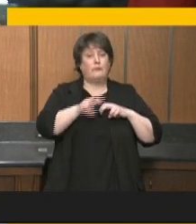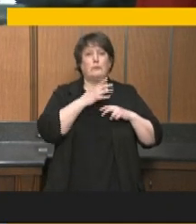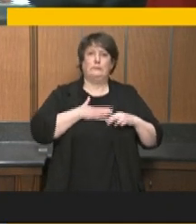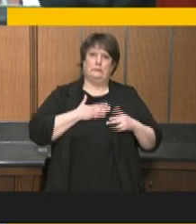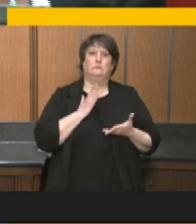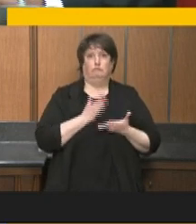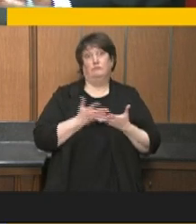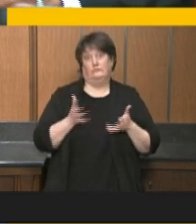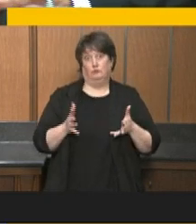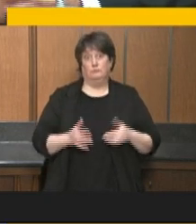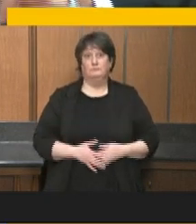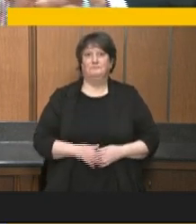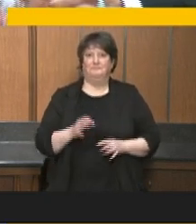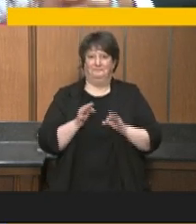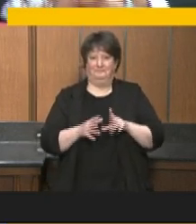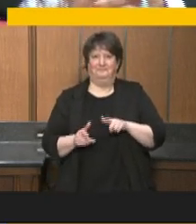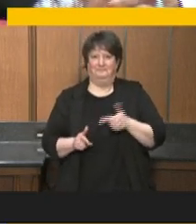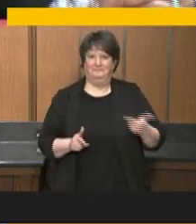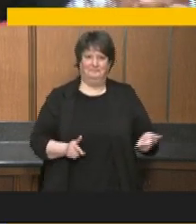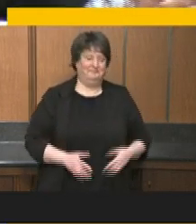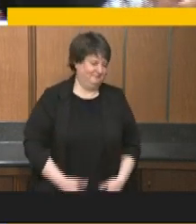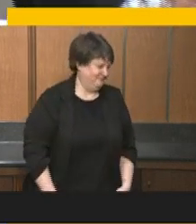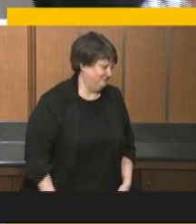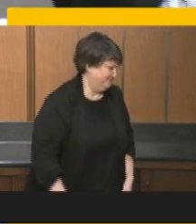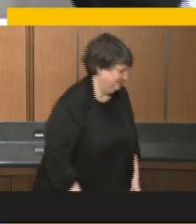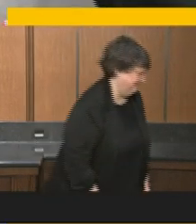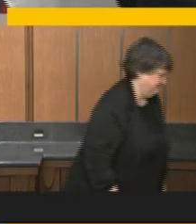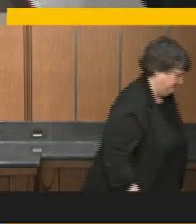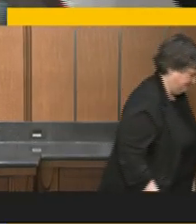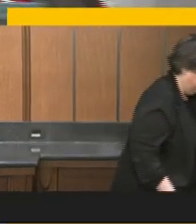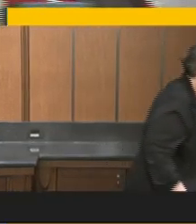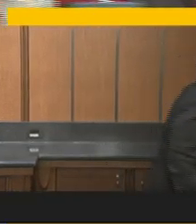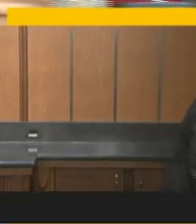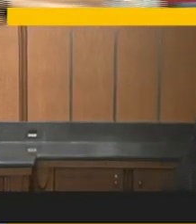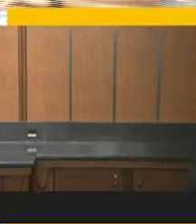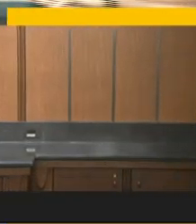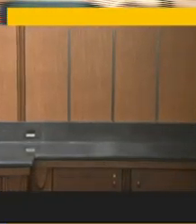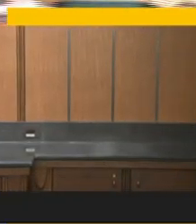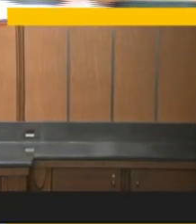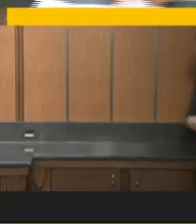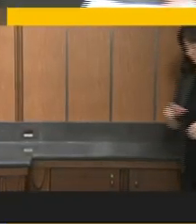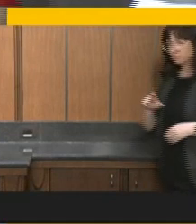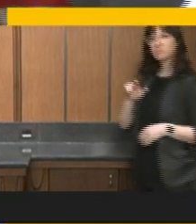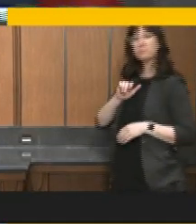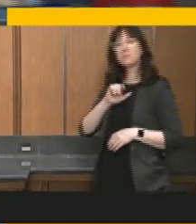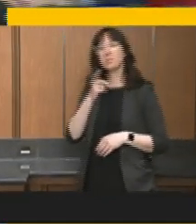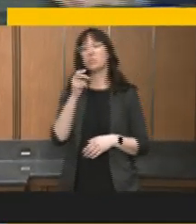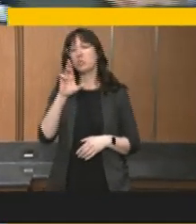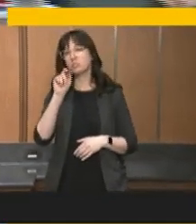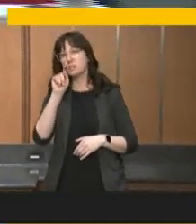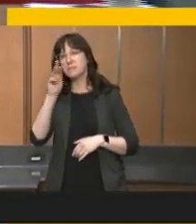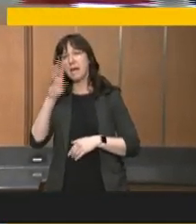We'll go to CBC. Dr. Tam, you know, you're in constant contact with your provincial counterparts on a daily